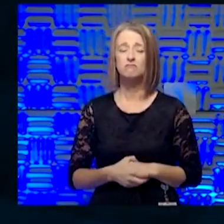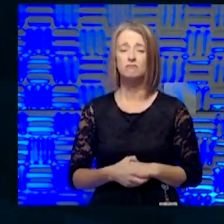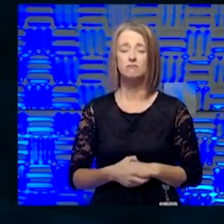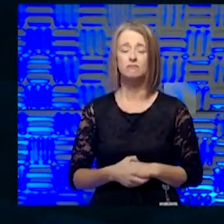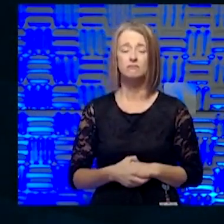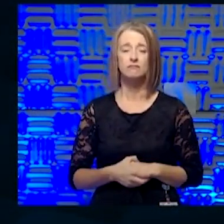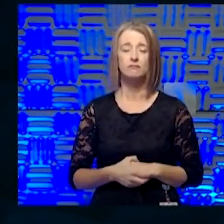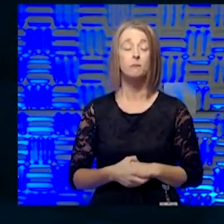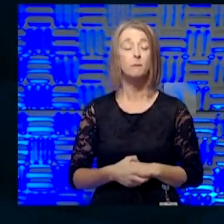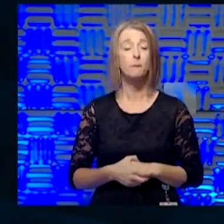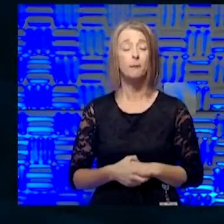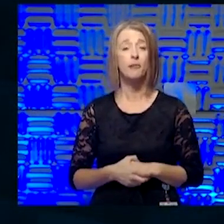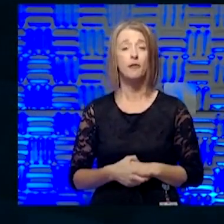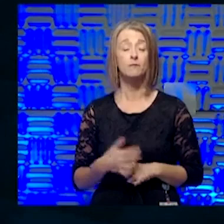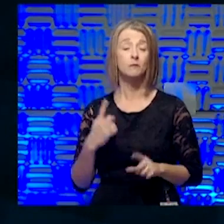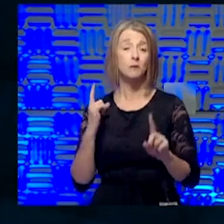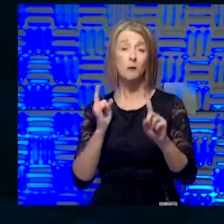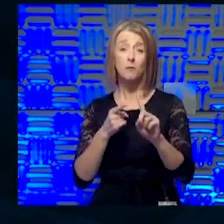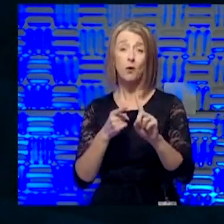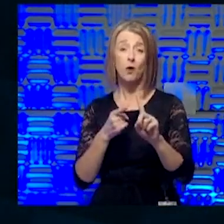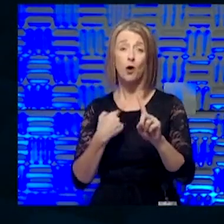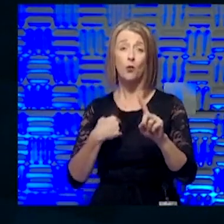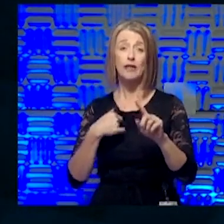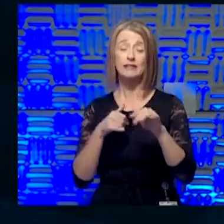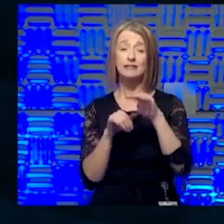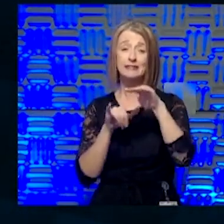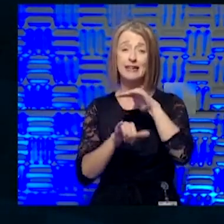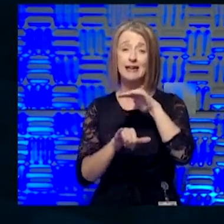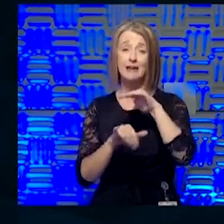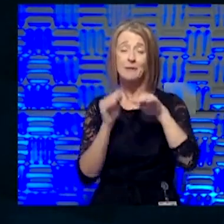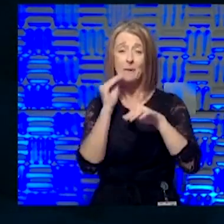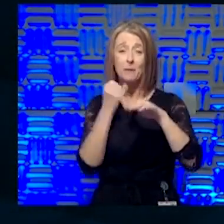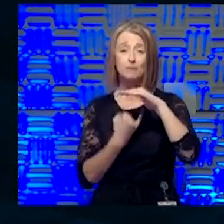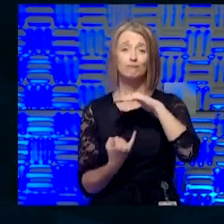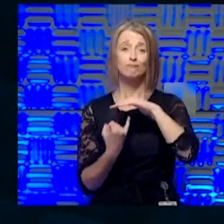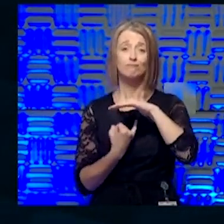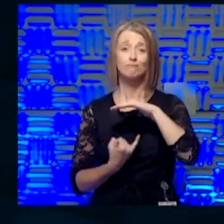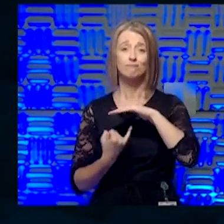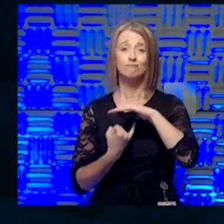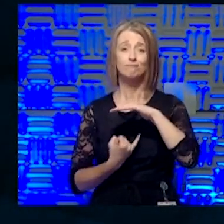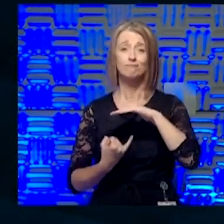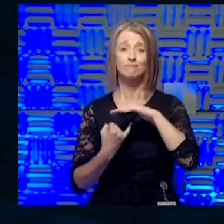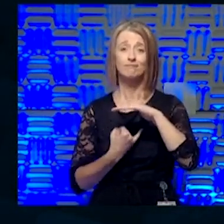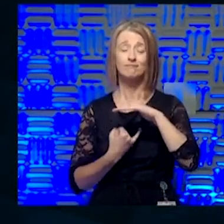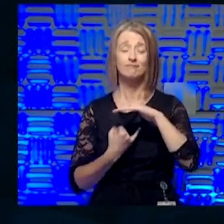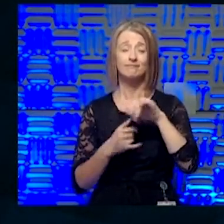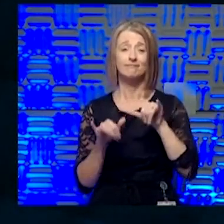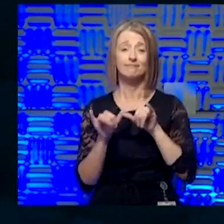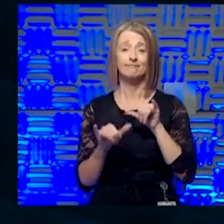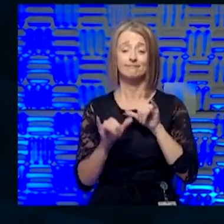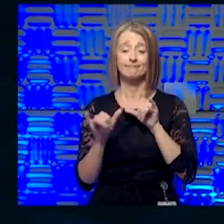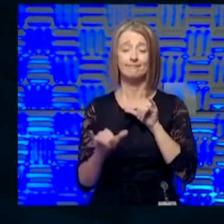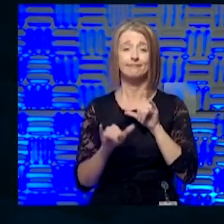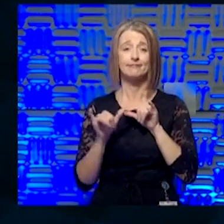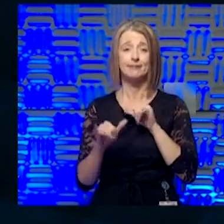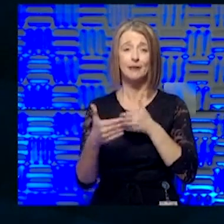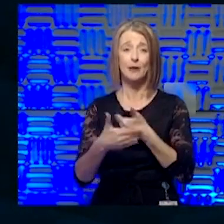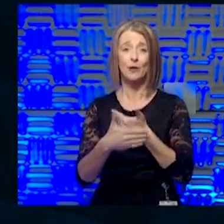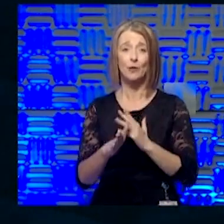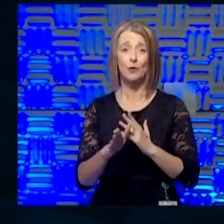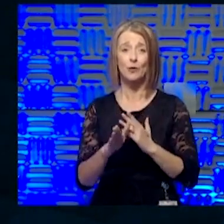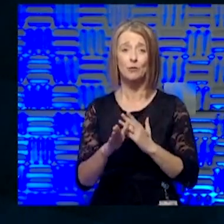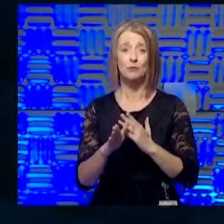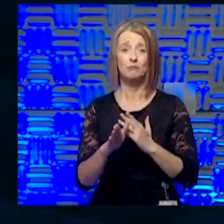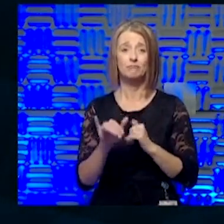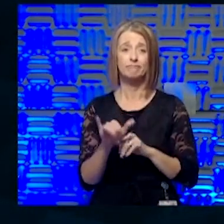the thing is we just quarantined right away. Just went in our rooms, wherever we were gonna stay. I